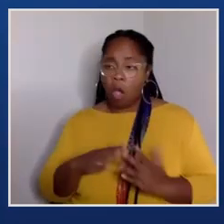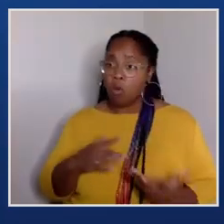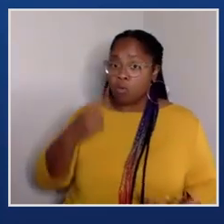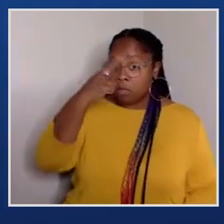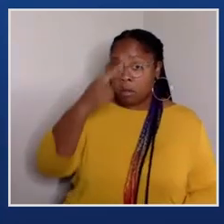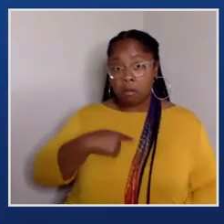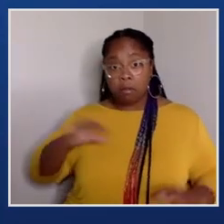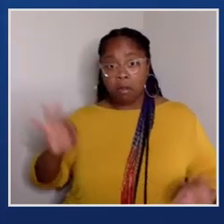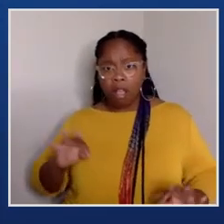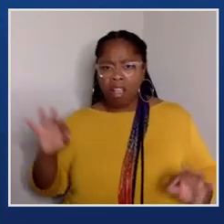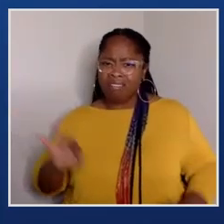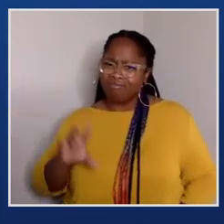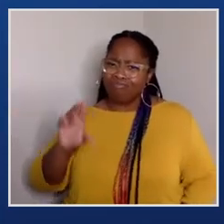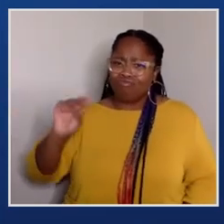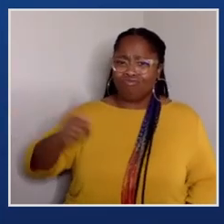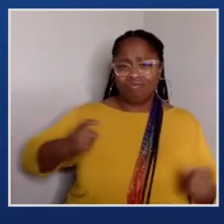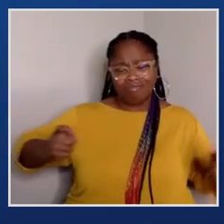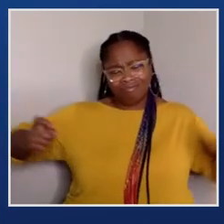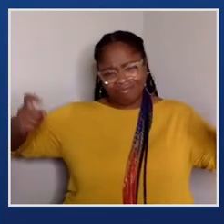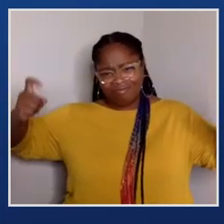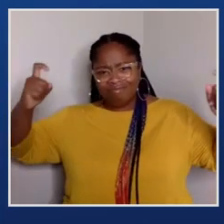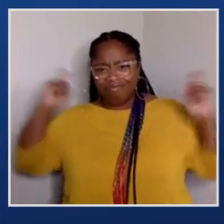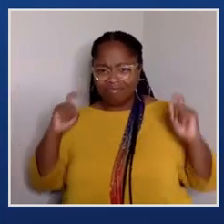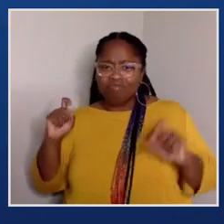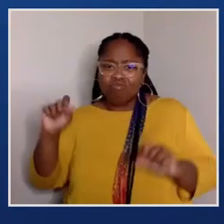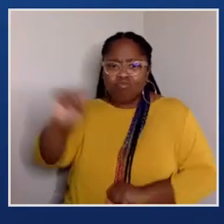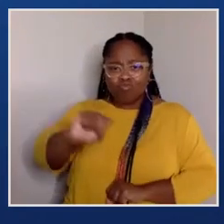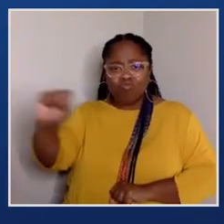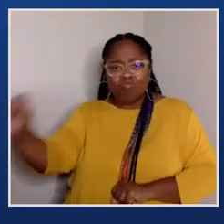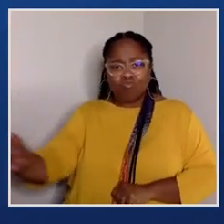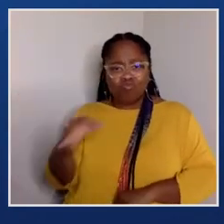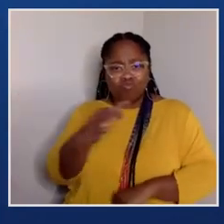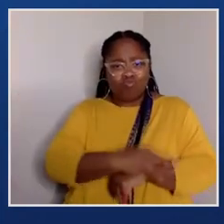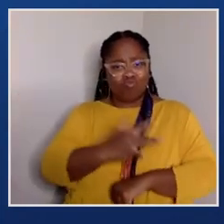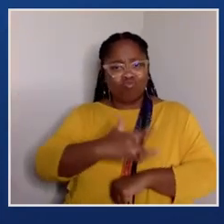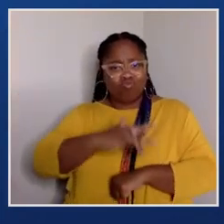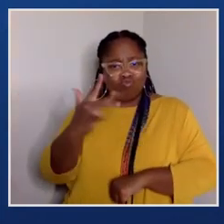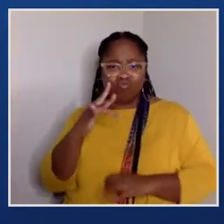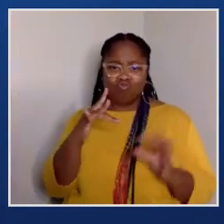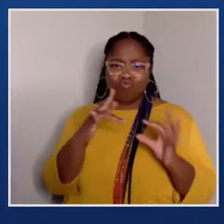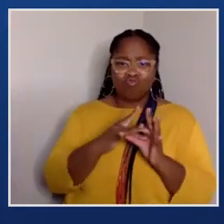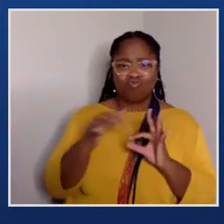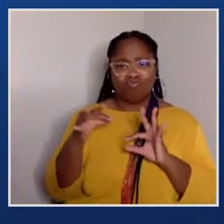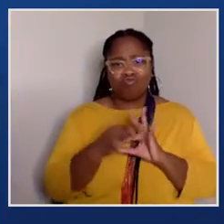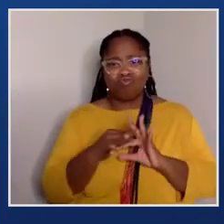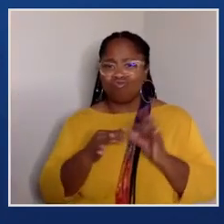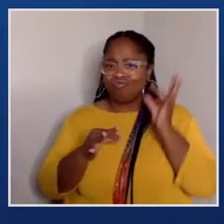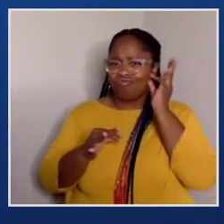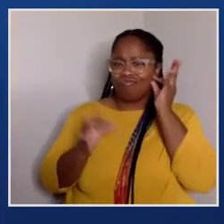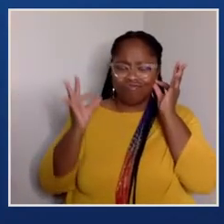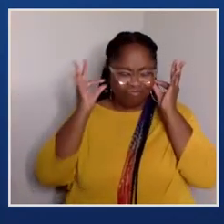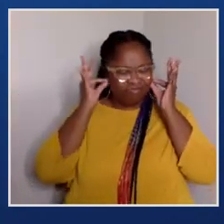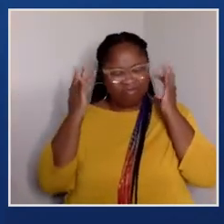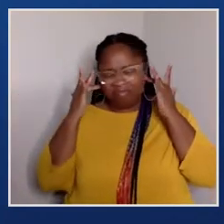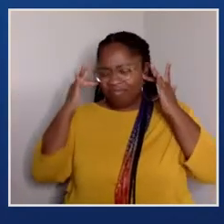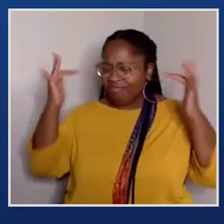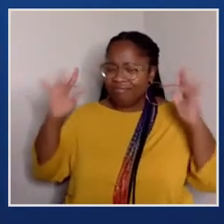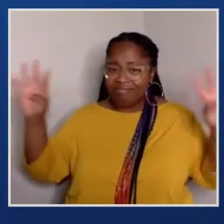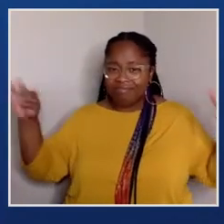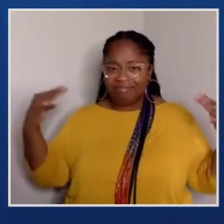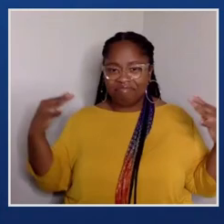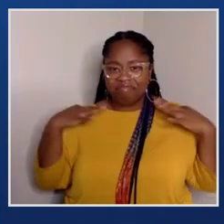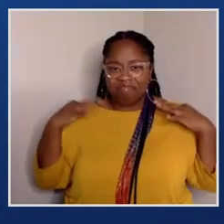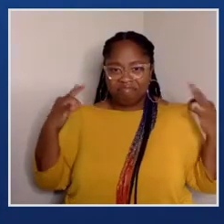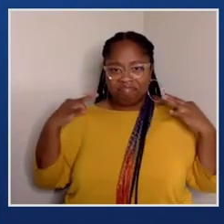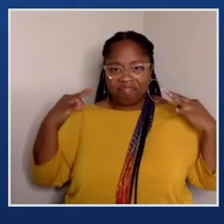with the drop down. I can change what to watch now. Third ring full of rocks now. Hey, this quit when they watch now. Leveling up